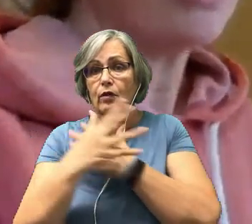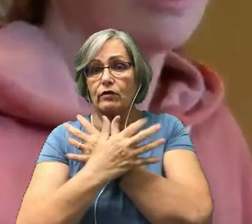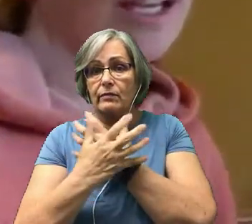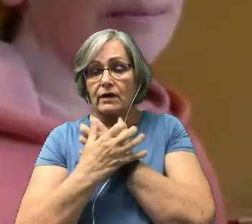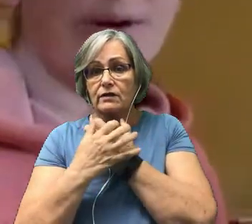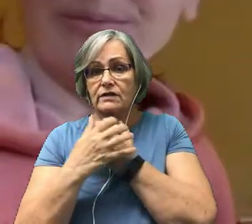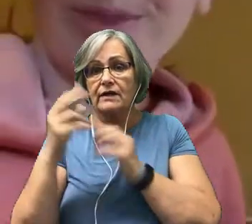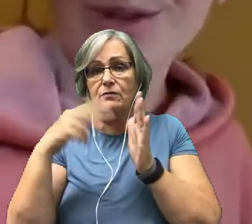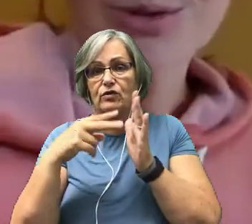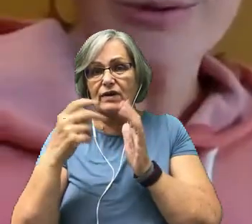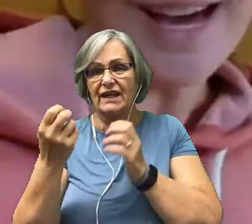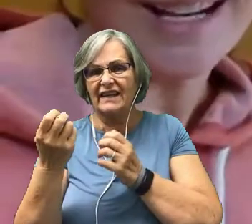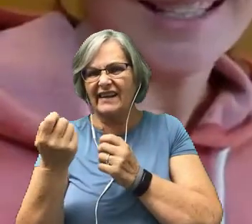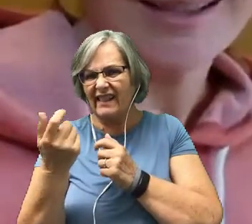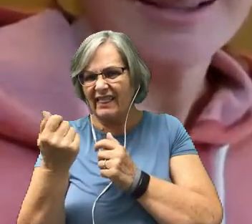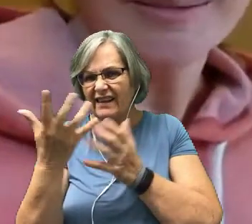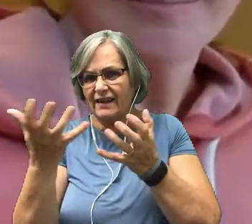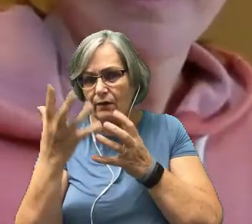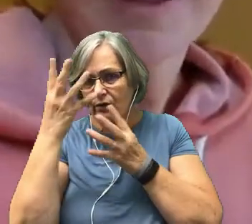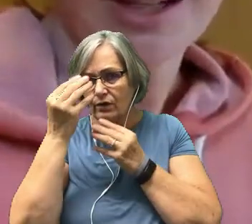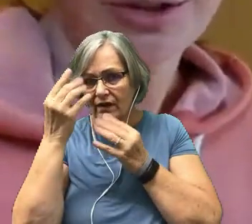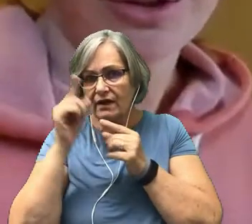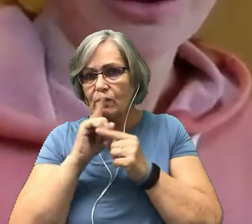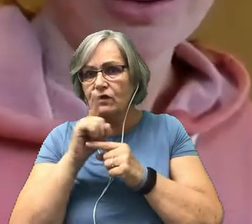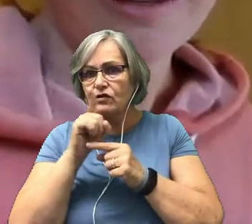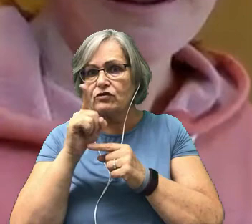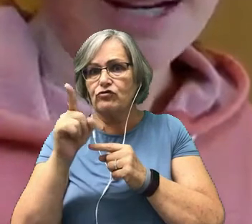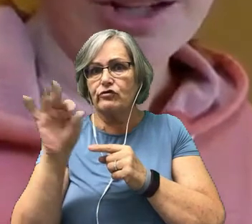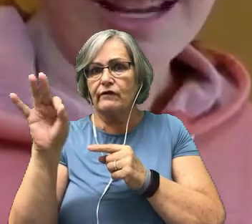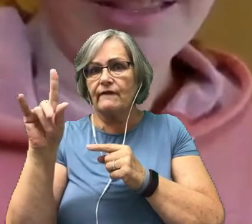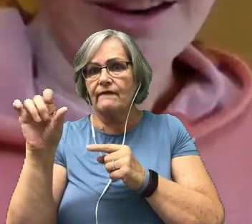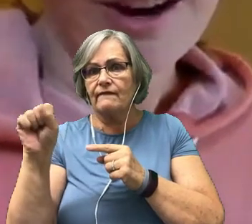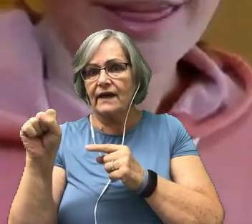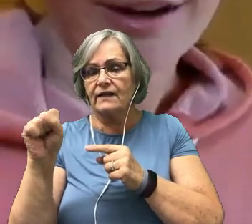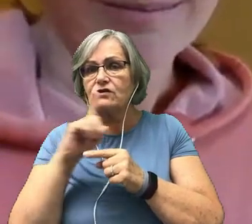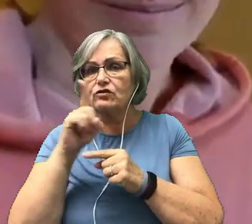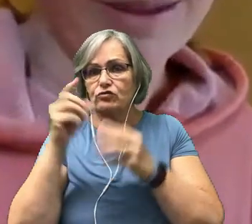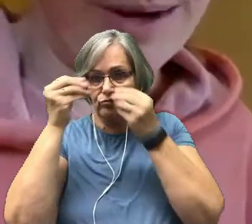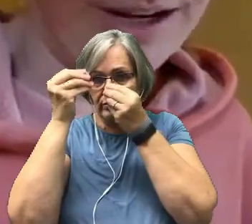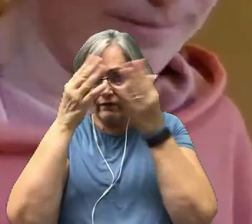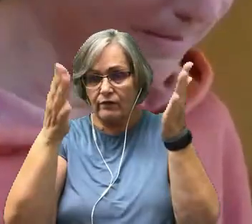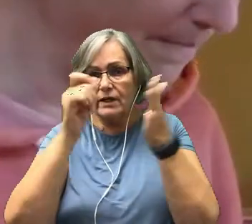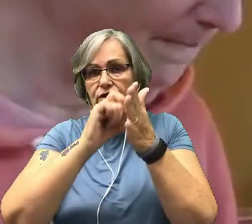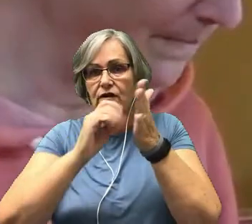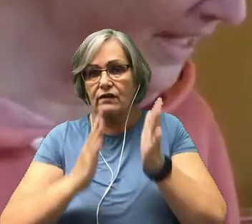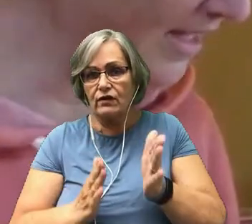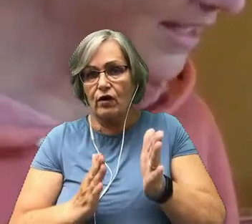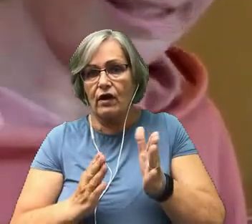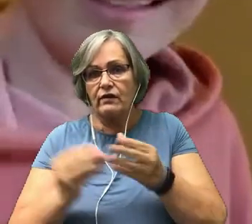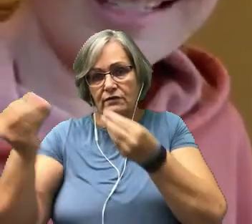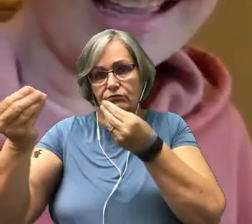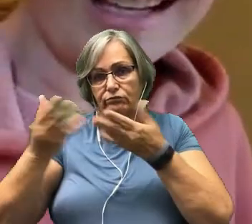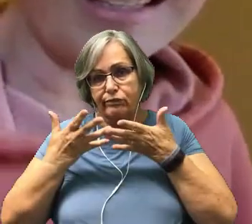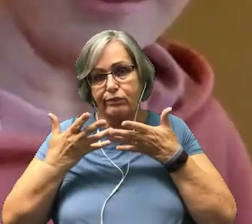you to think about the true facts, the true information that the author, the writer,